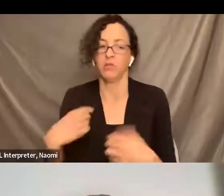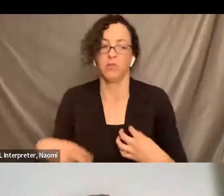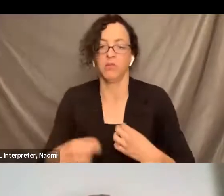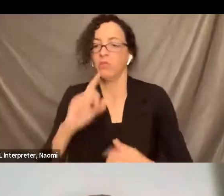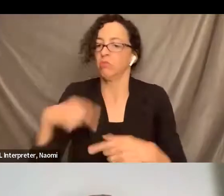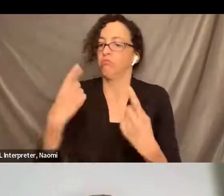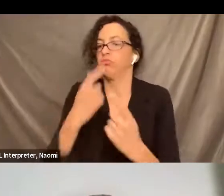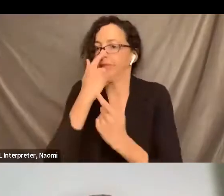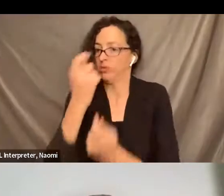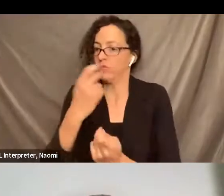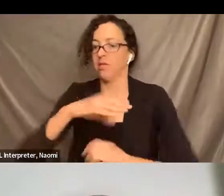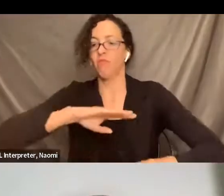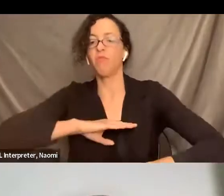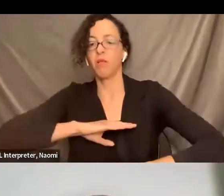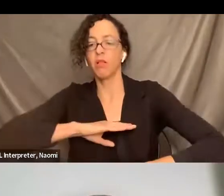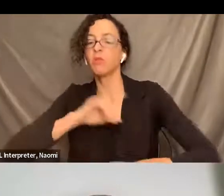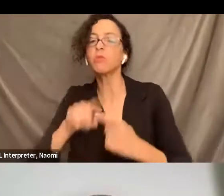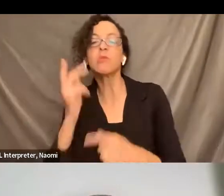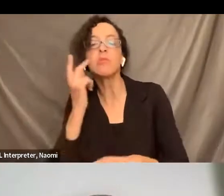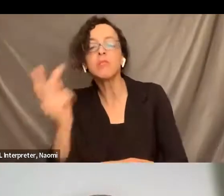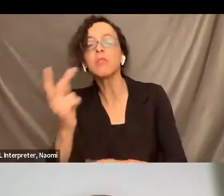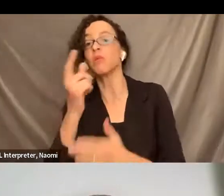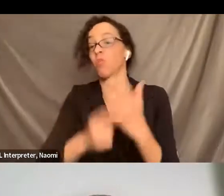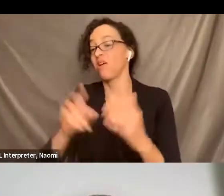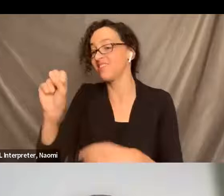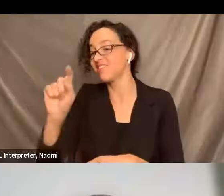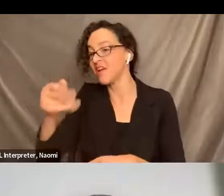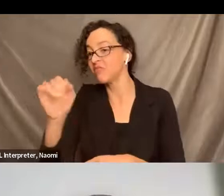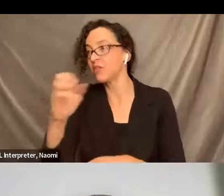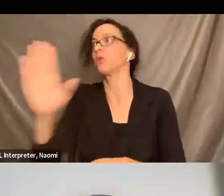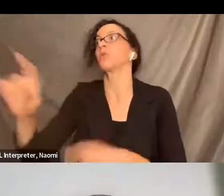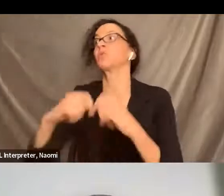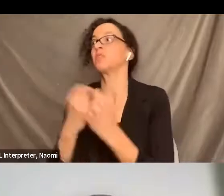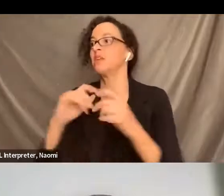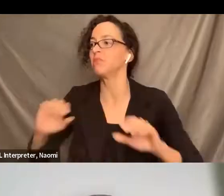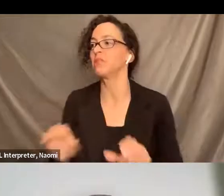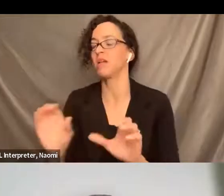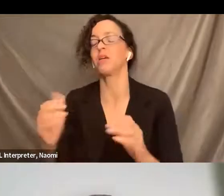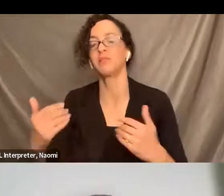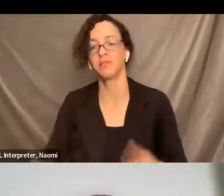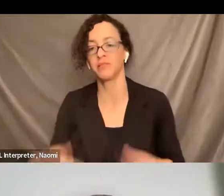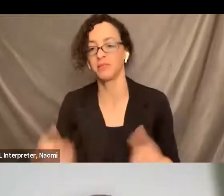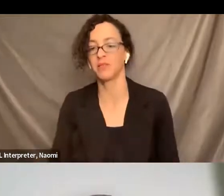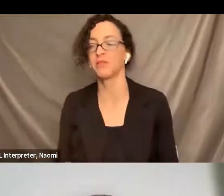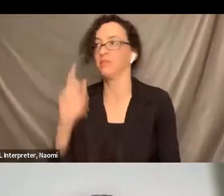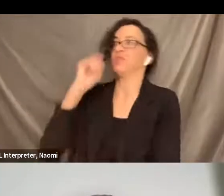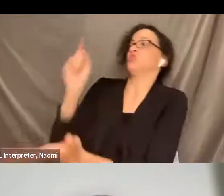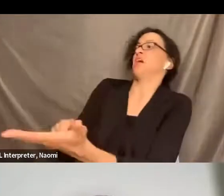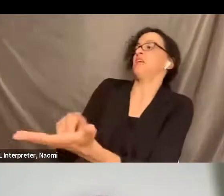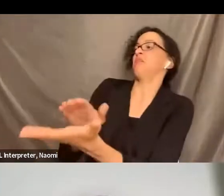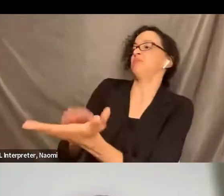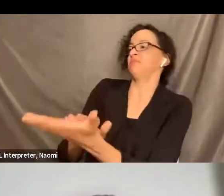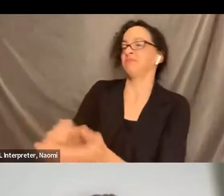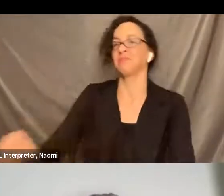and fulfilling to see what Stephanie and her team does. Shout out.